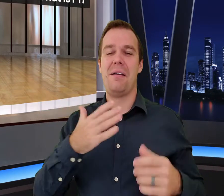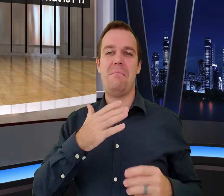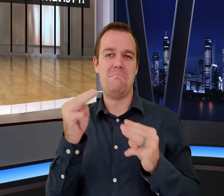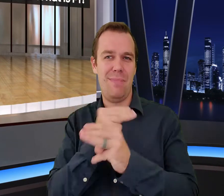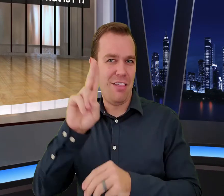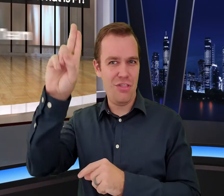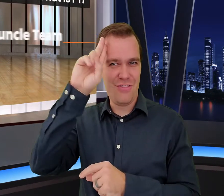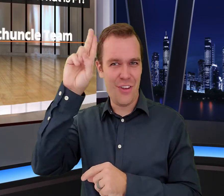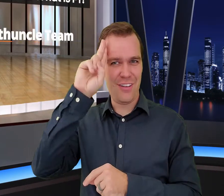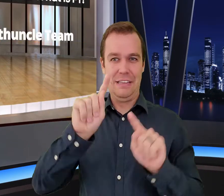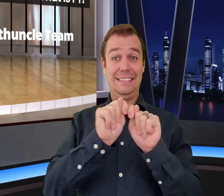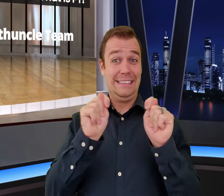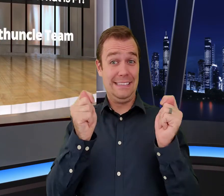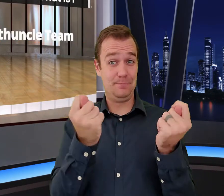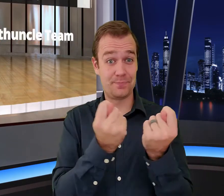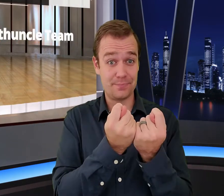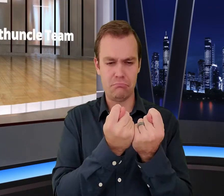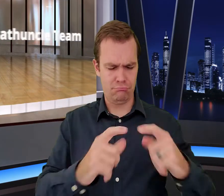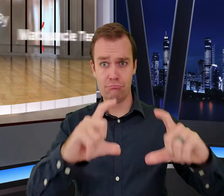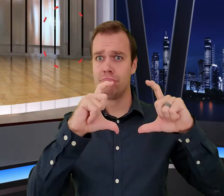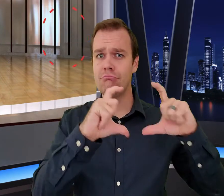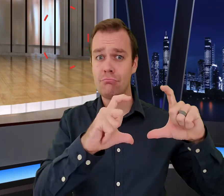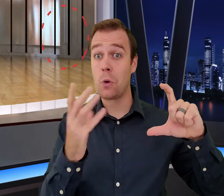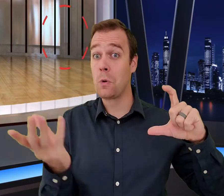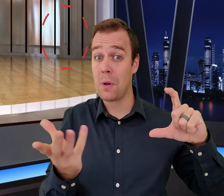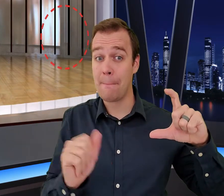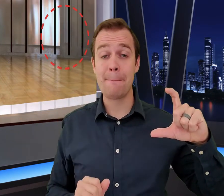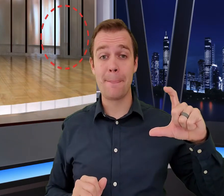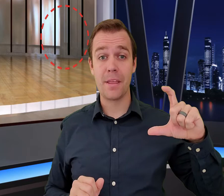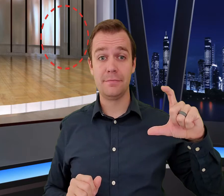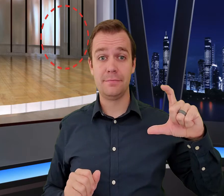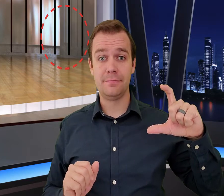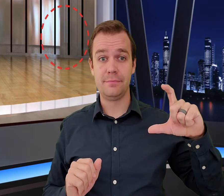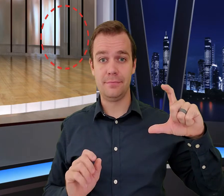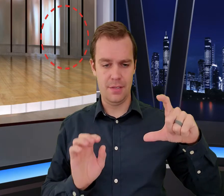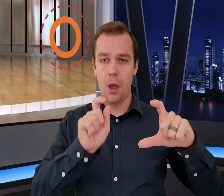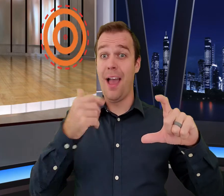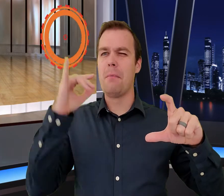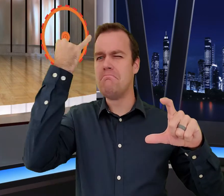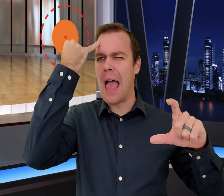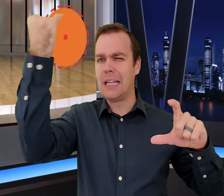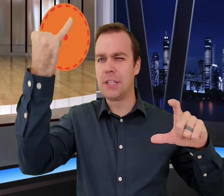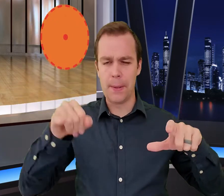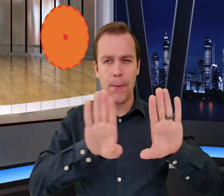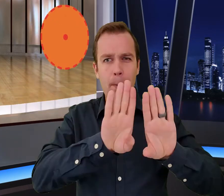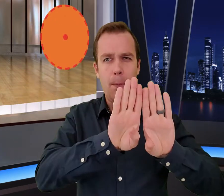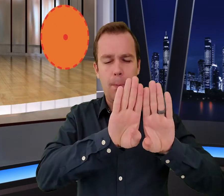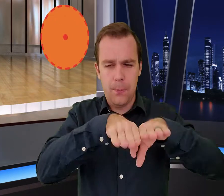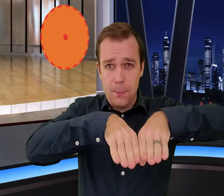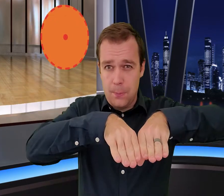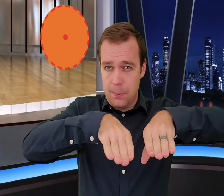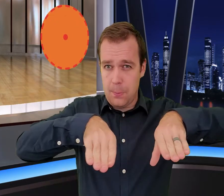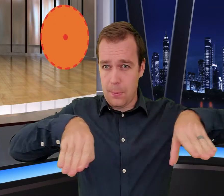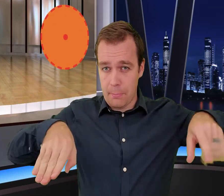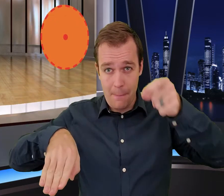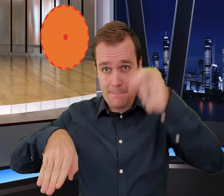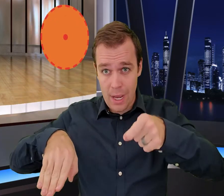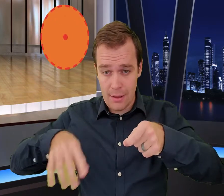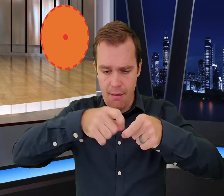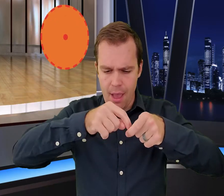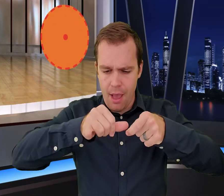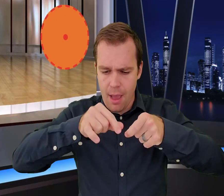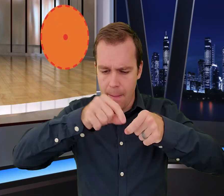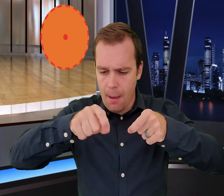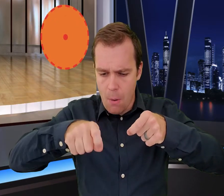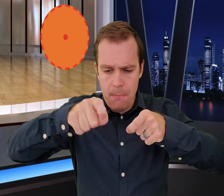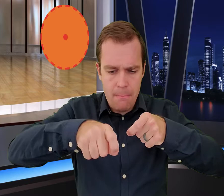is pi by Math Uncle team. Circle is a set of all points on a plane that are equidistant from